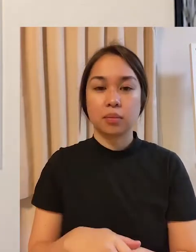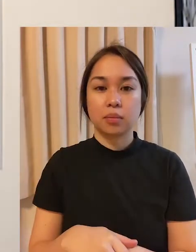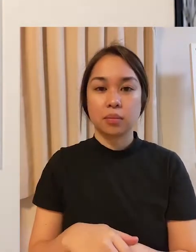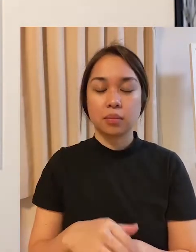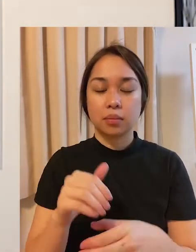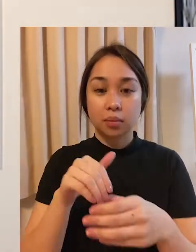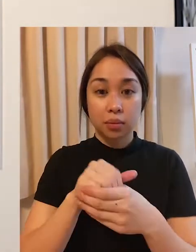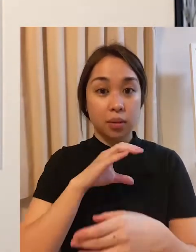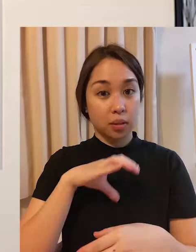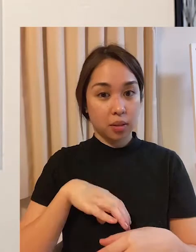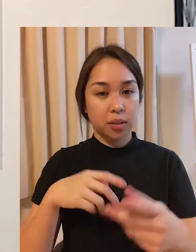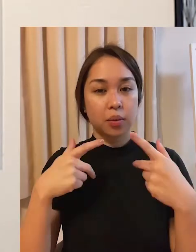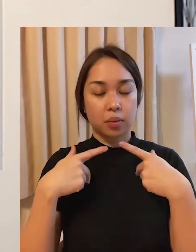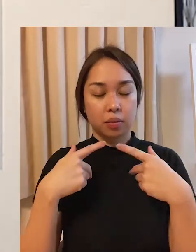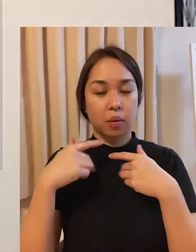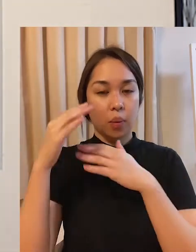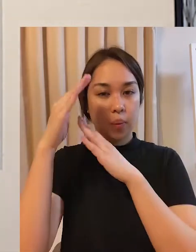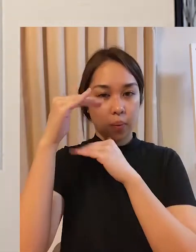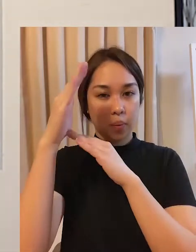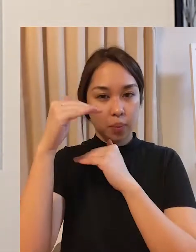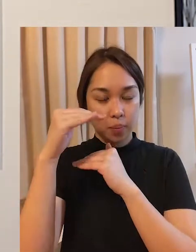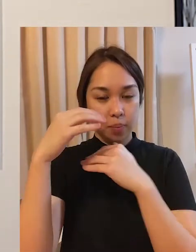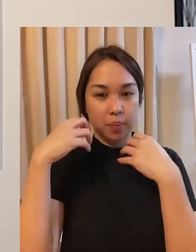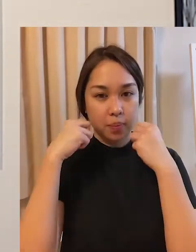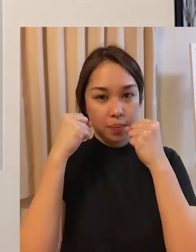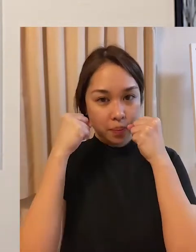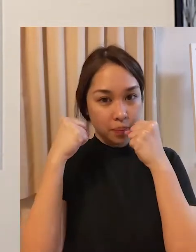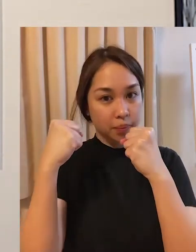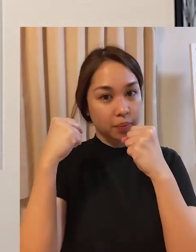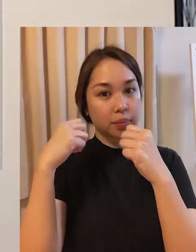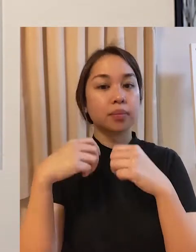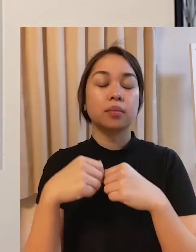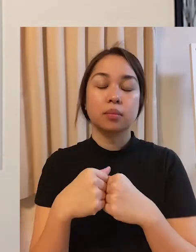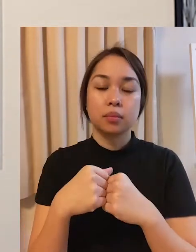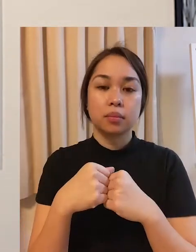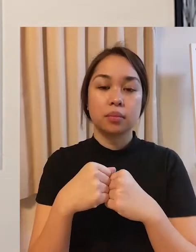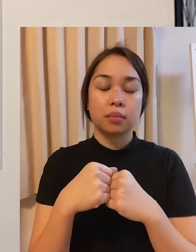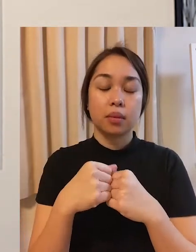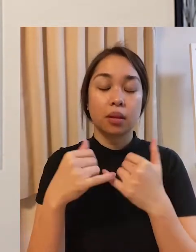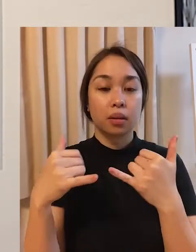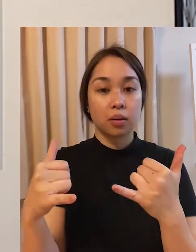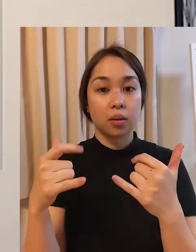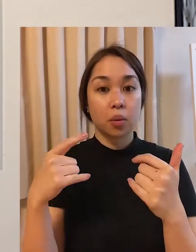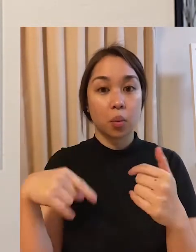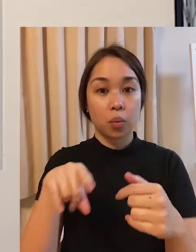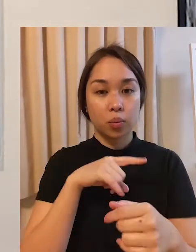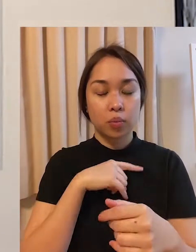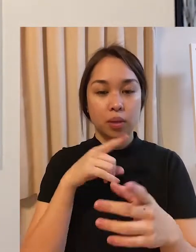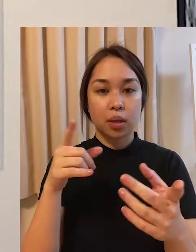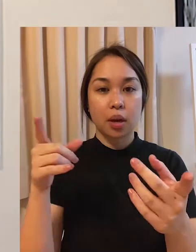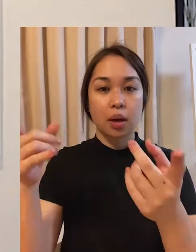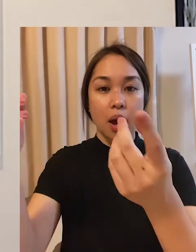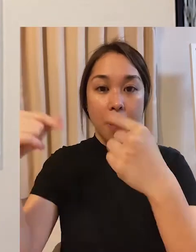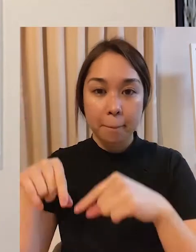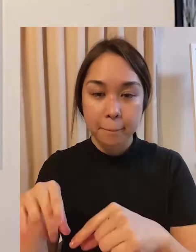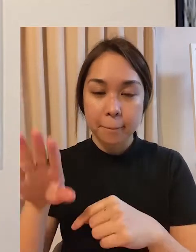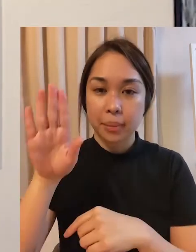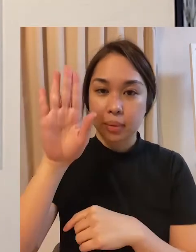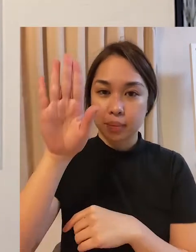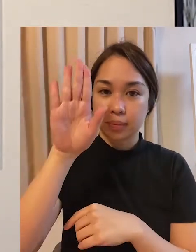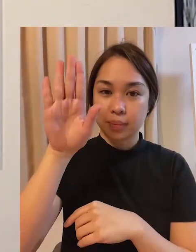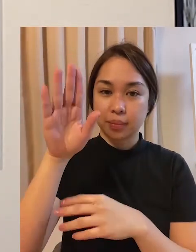our souls that is firm and secure. As we come in Your presence today, create in us a pure